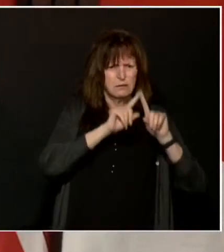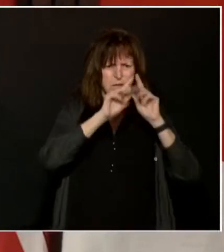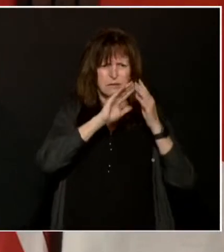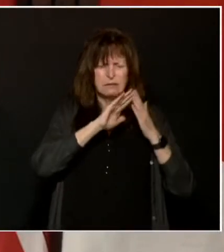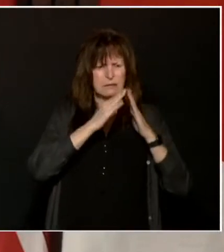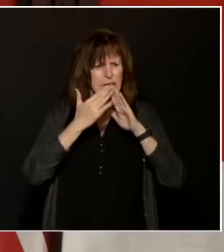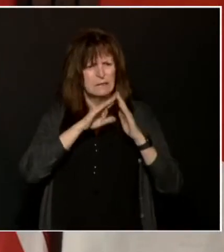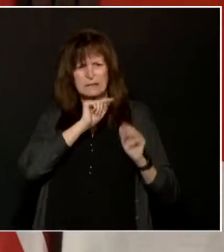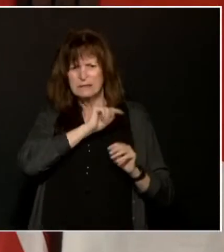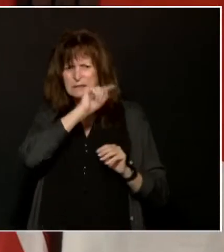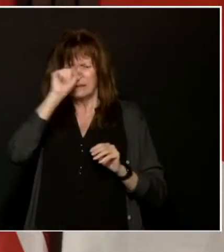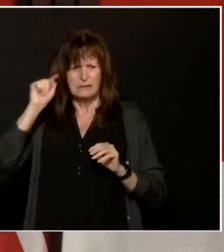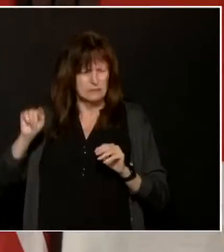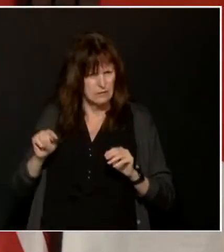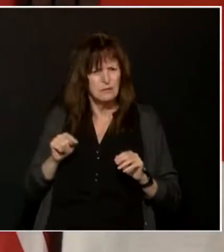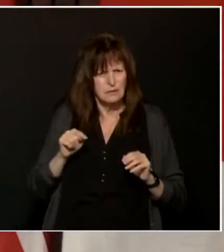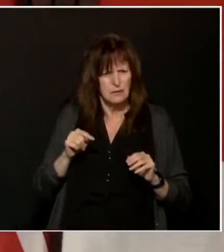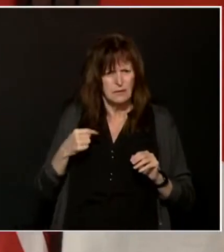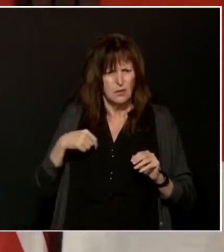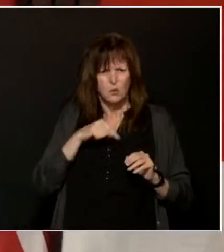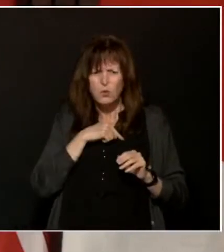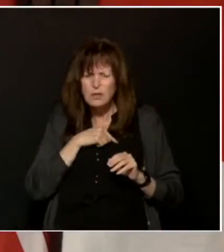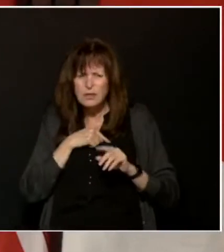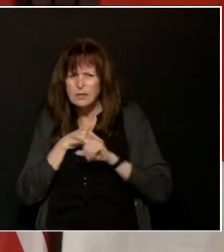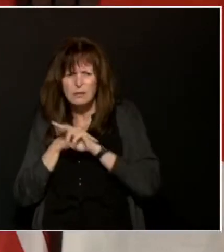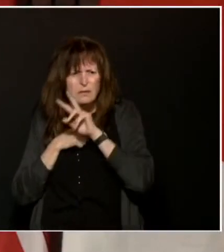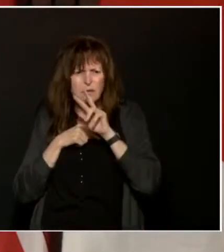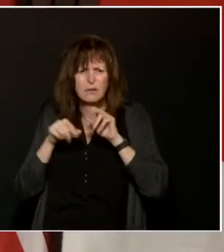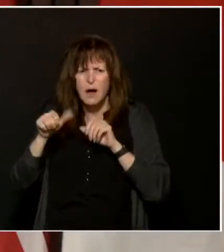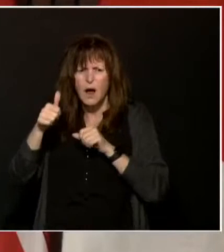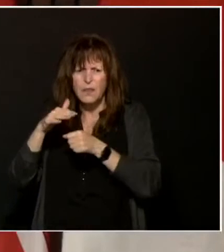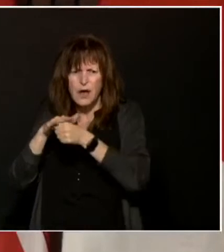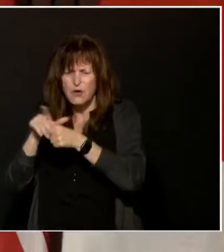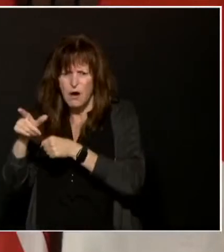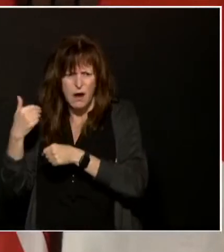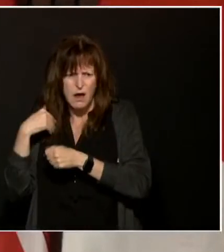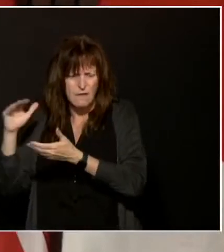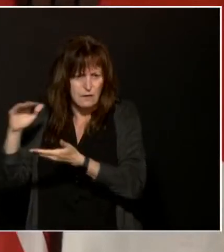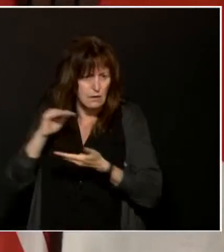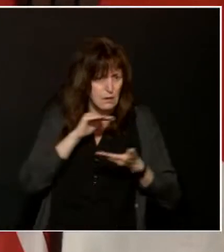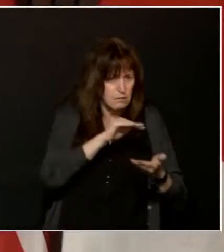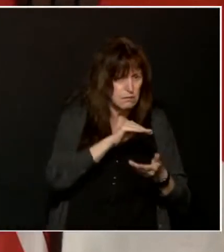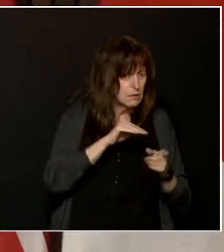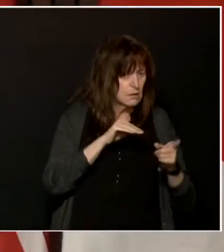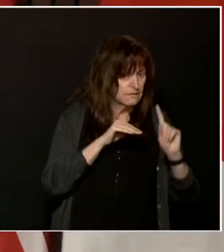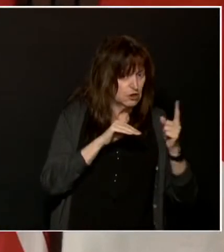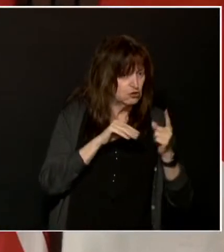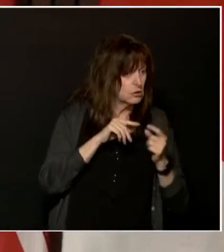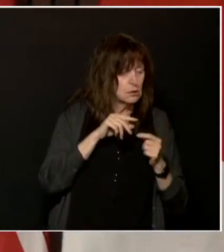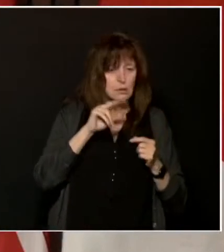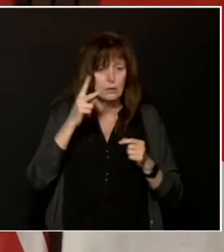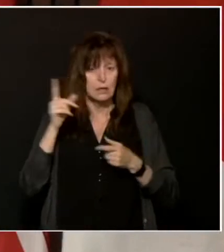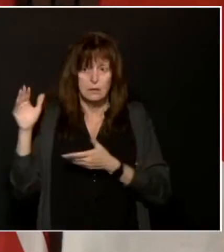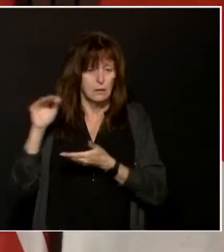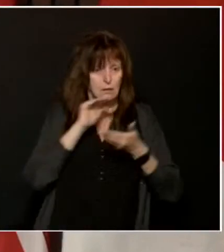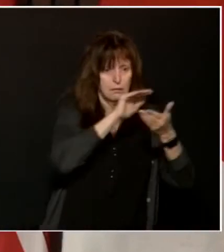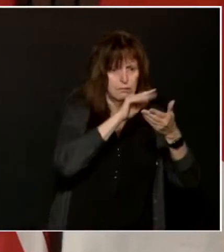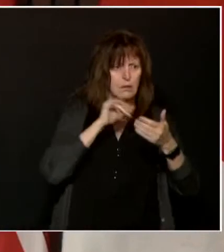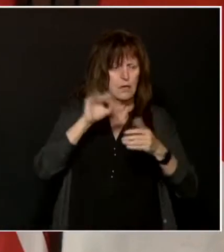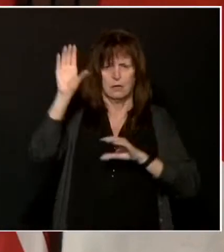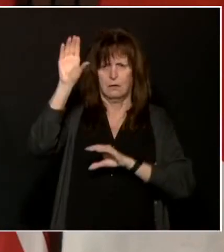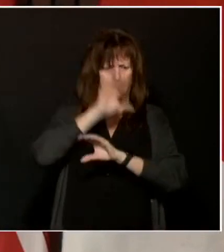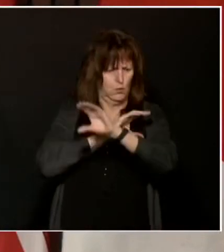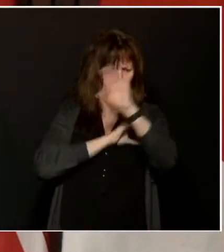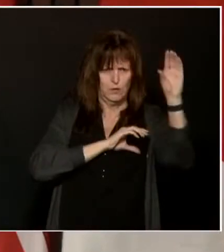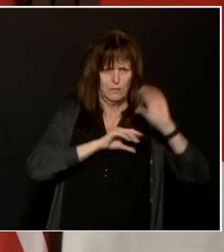AstraZenecas out of other areas to bring back to the areas where there was the opportunity for the 10 weeks. And